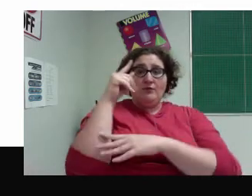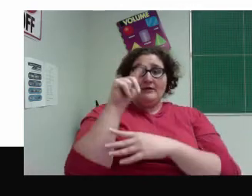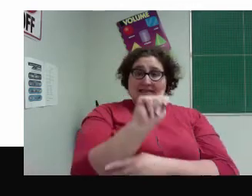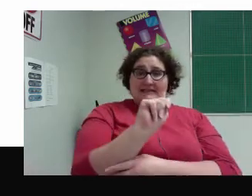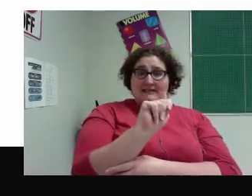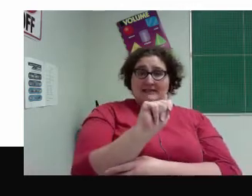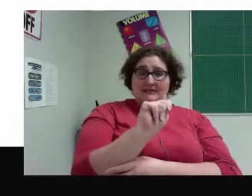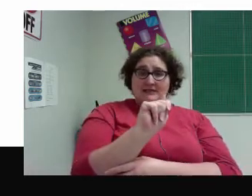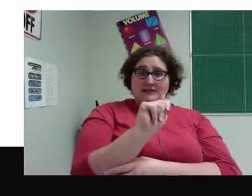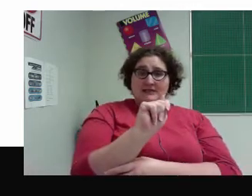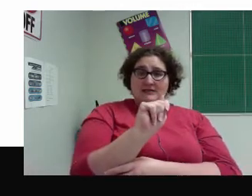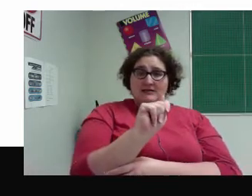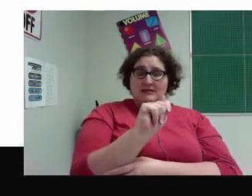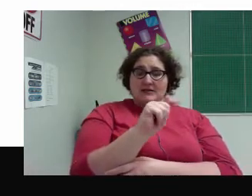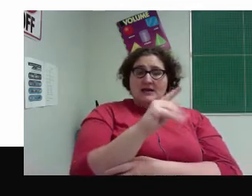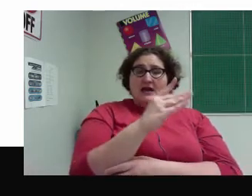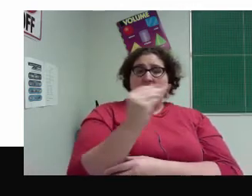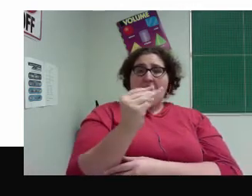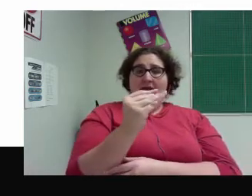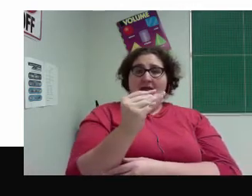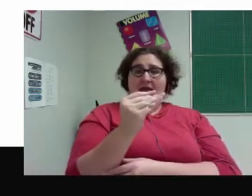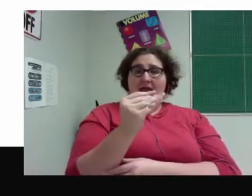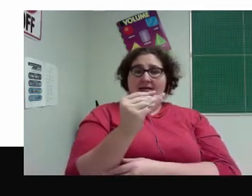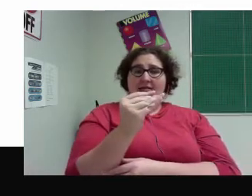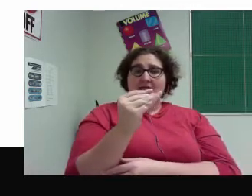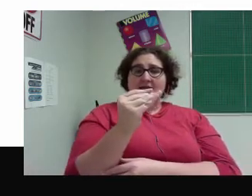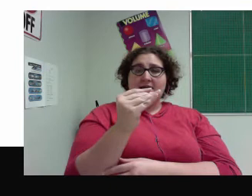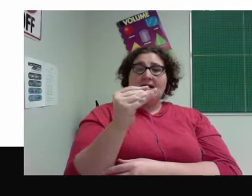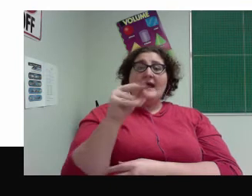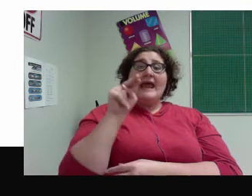and N is perpendicular to T,